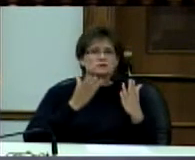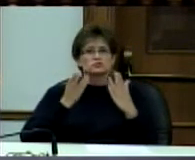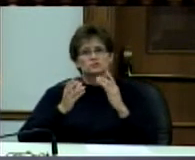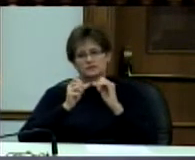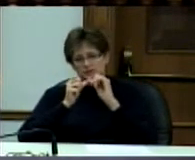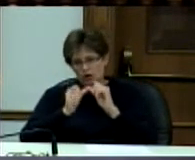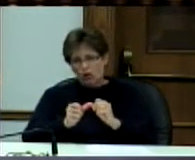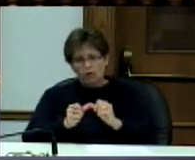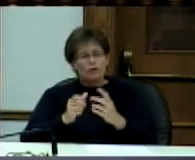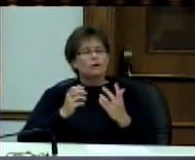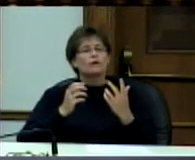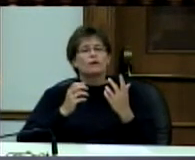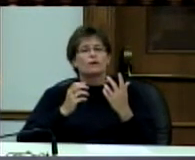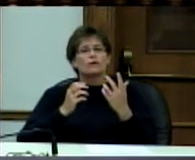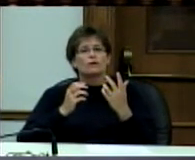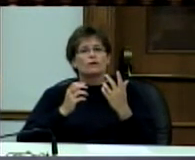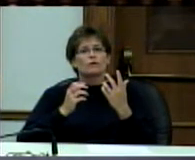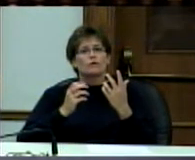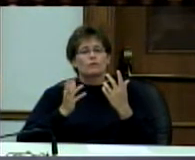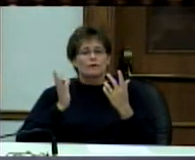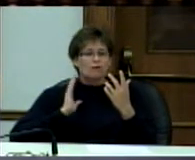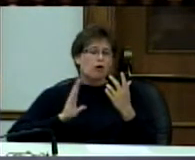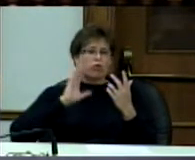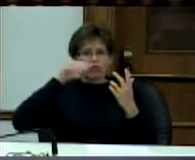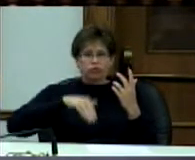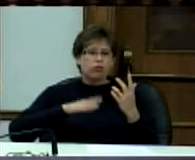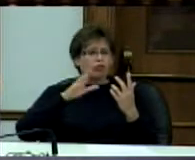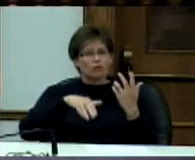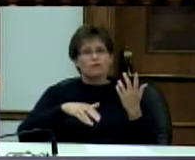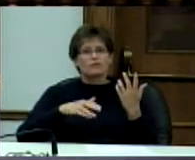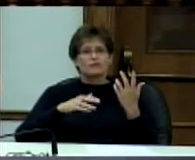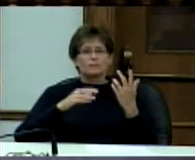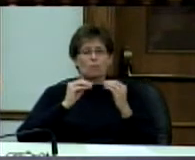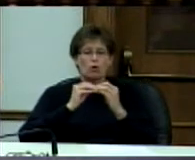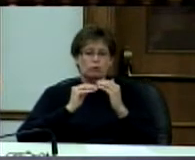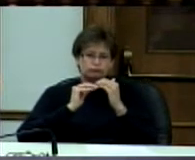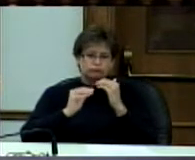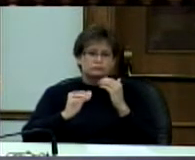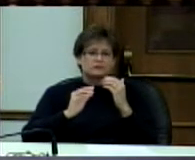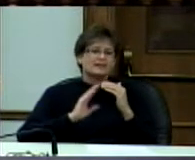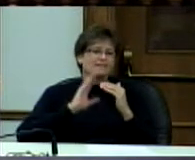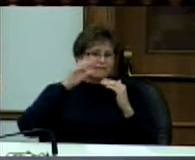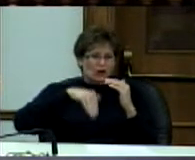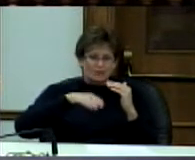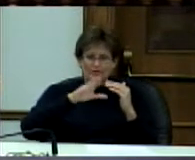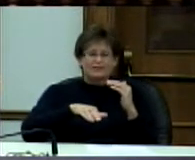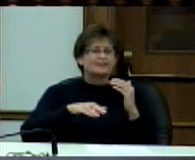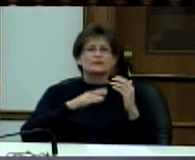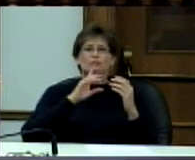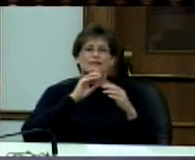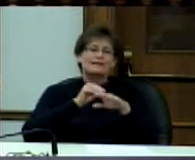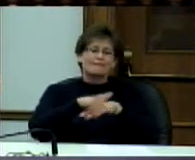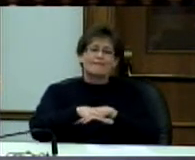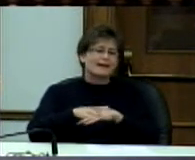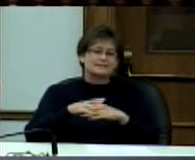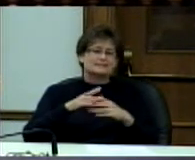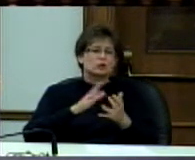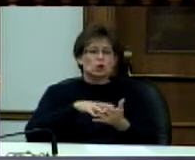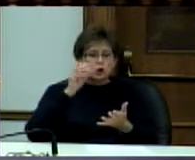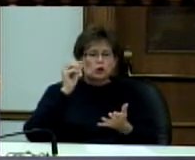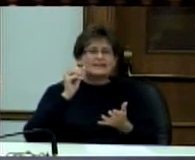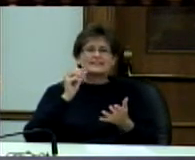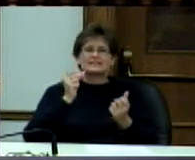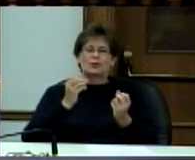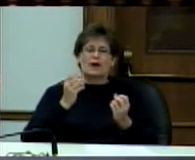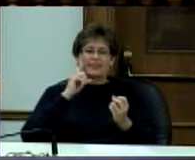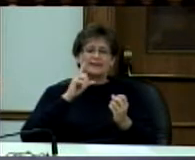of service, that the variability has a real cost to the quality of learning in our